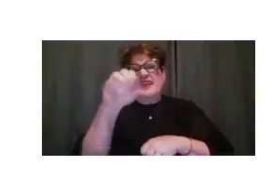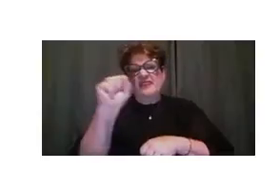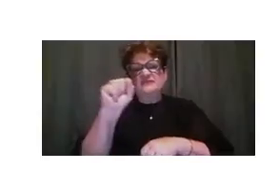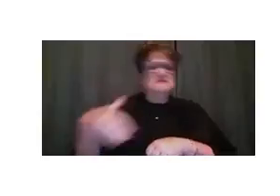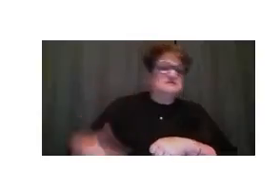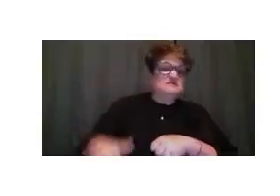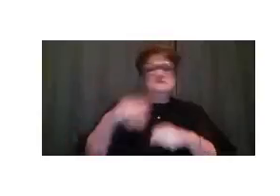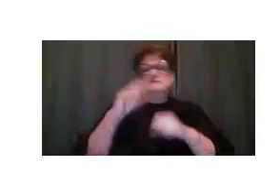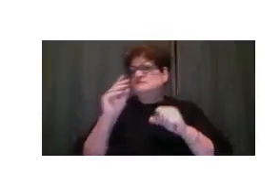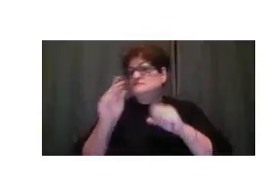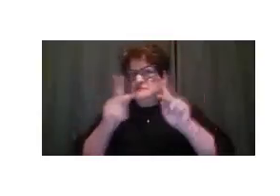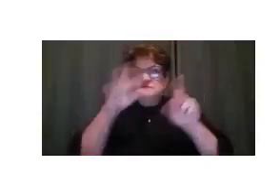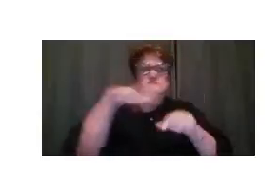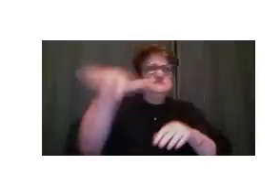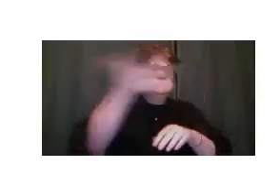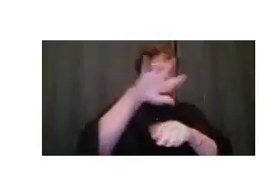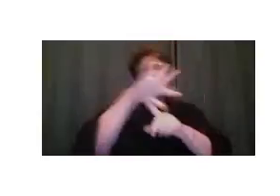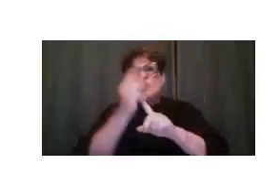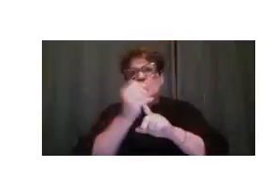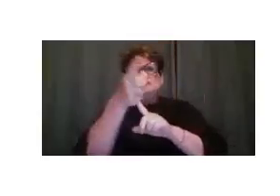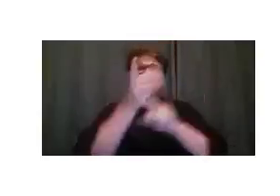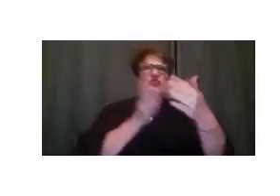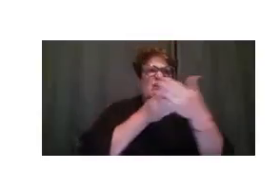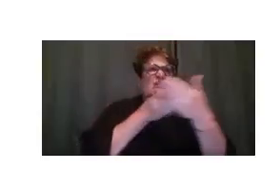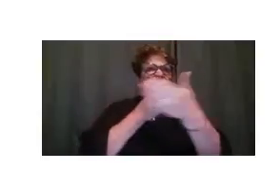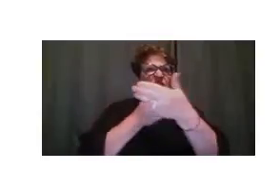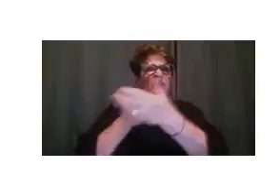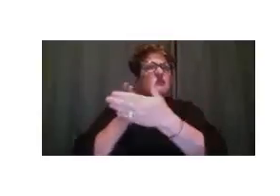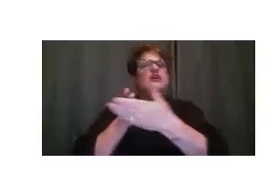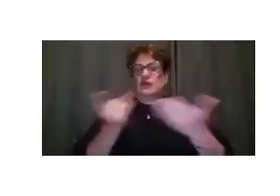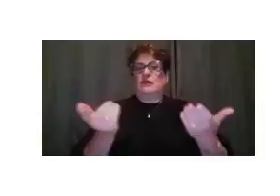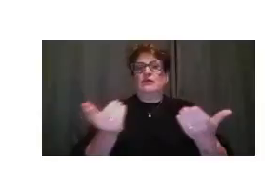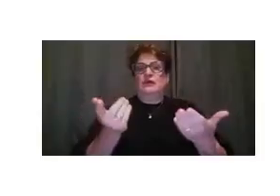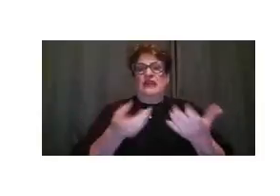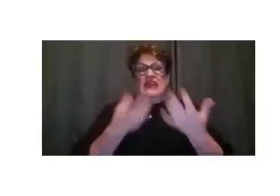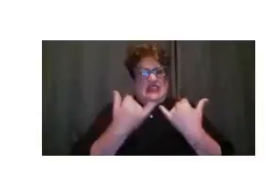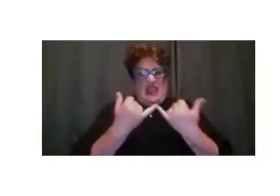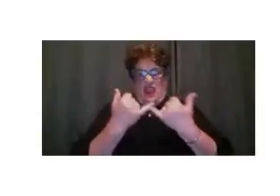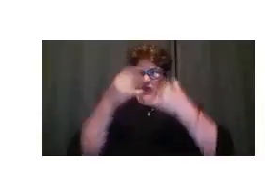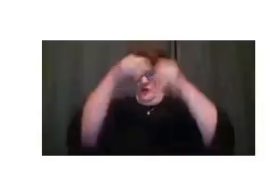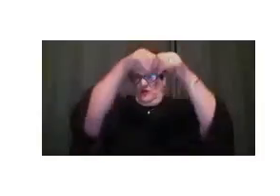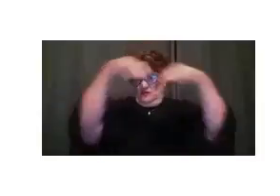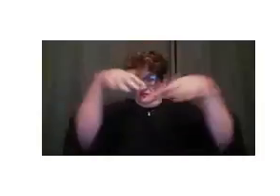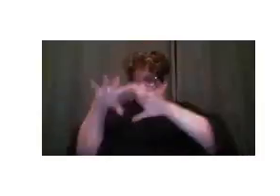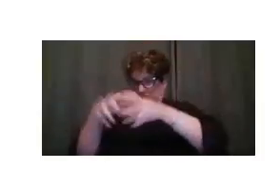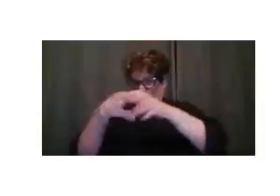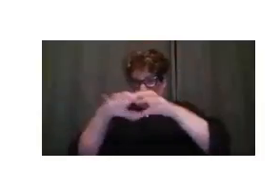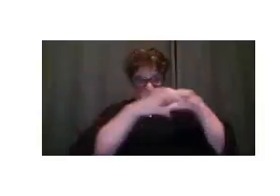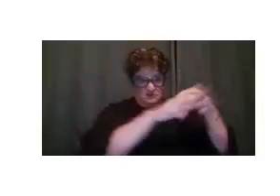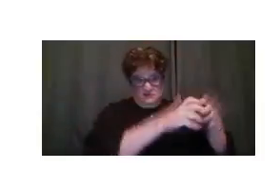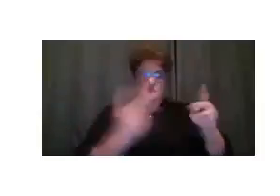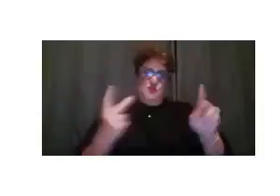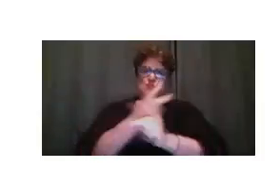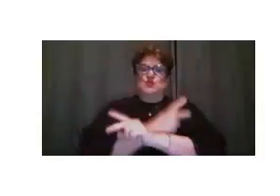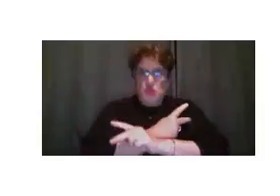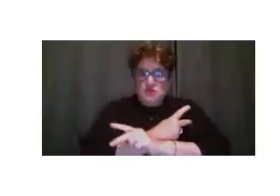that as we look through these different social groups, that could just end up being compounded with more and more of these that people possibly